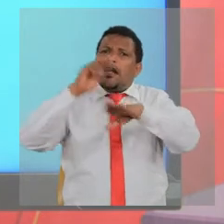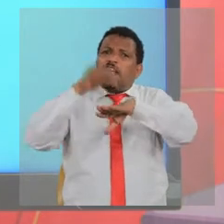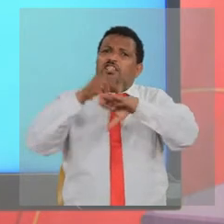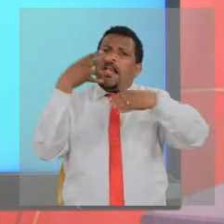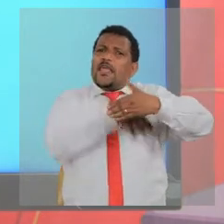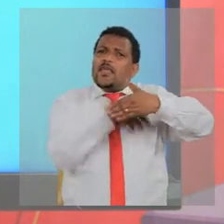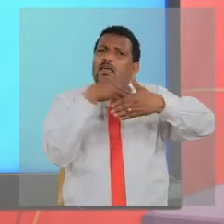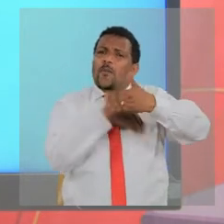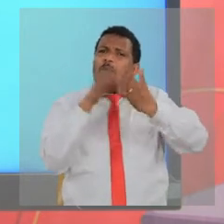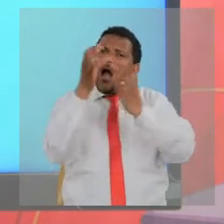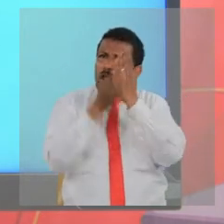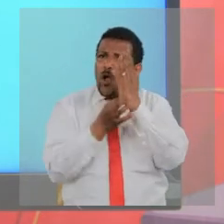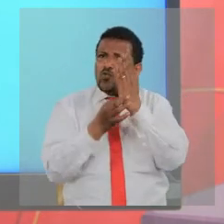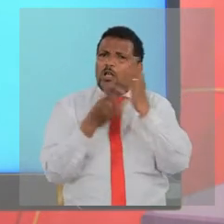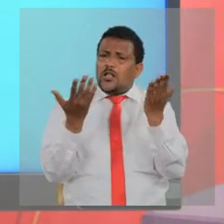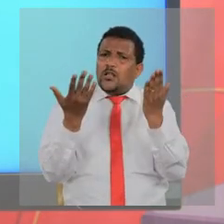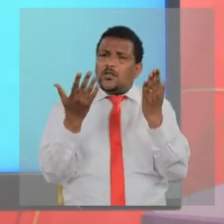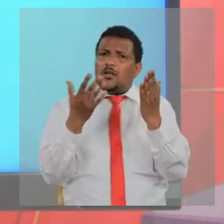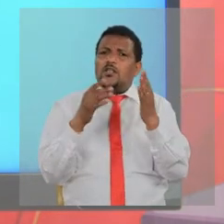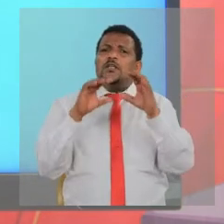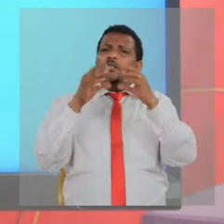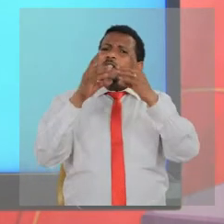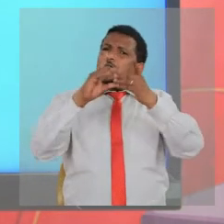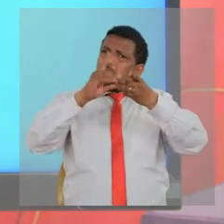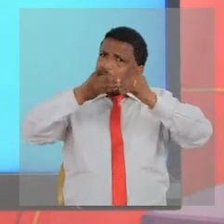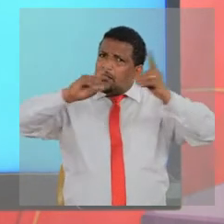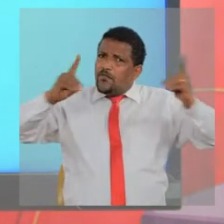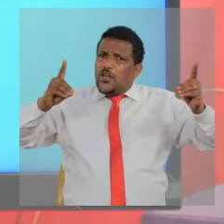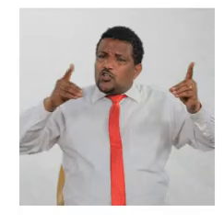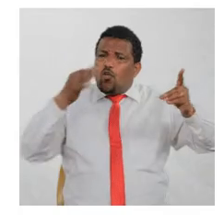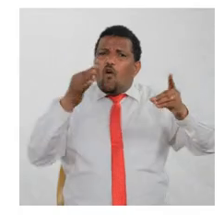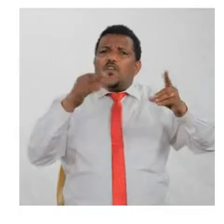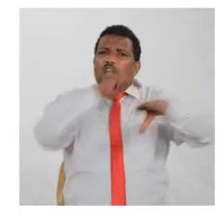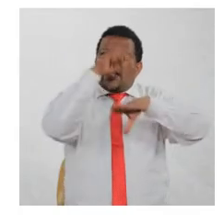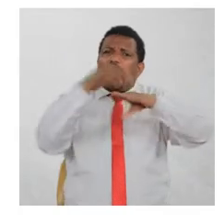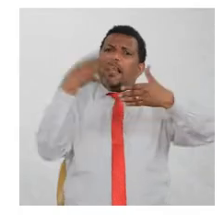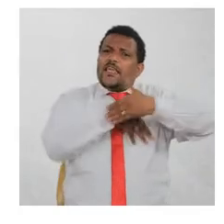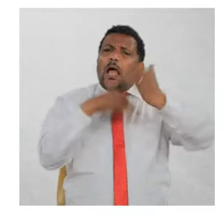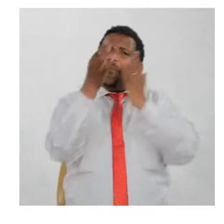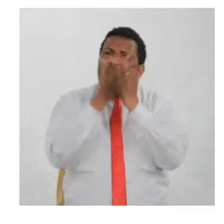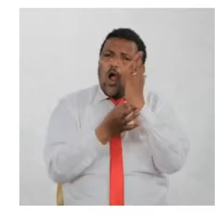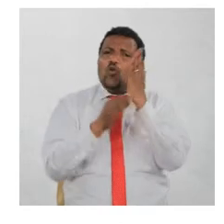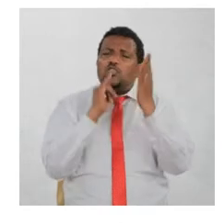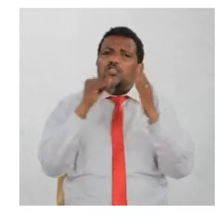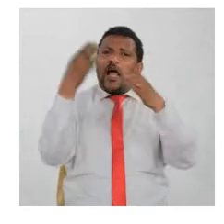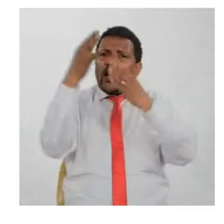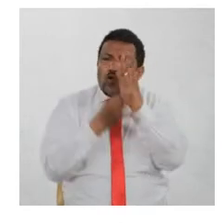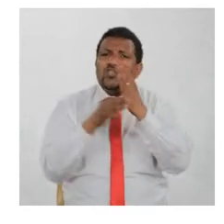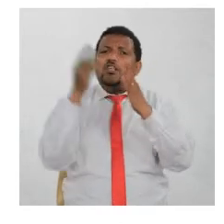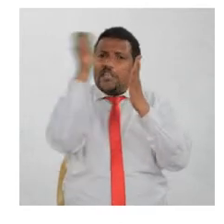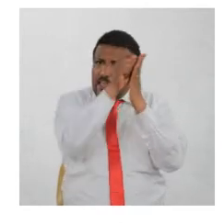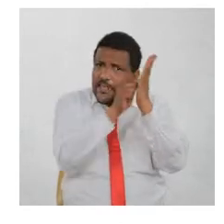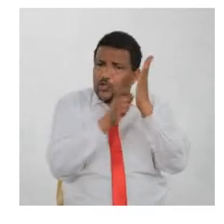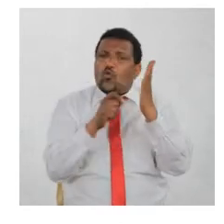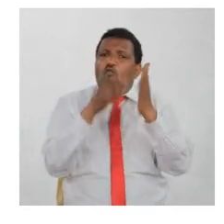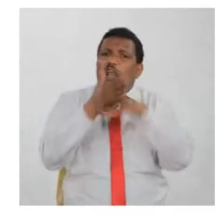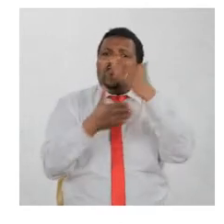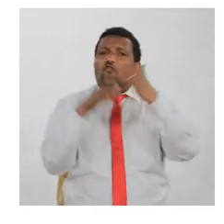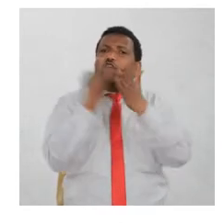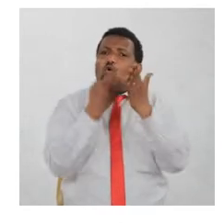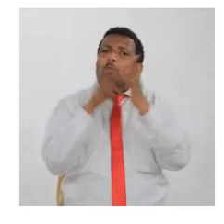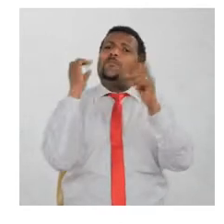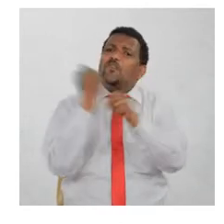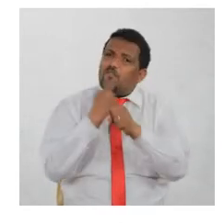account, and let's start with the definition of the national income account. National income account is an accounting record of the level of